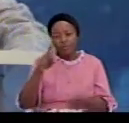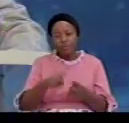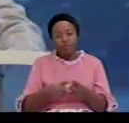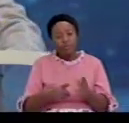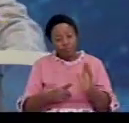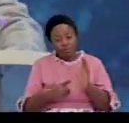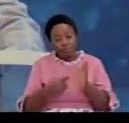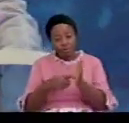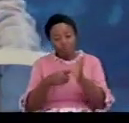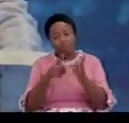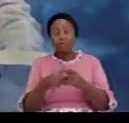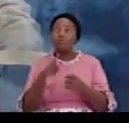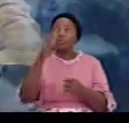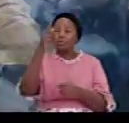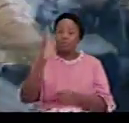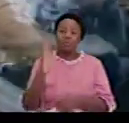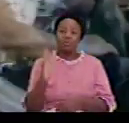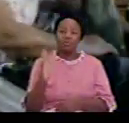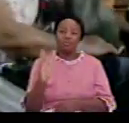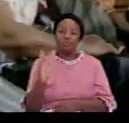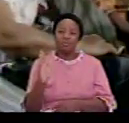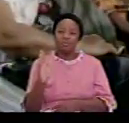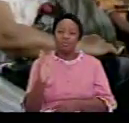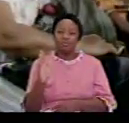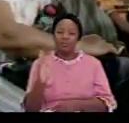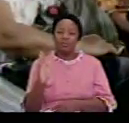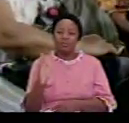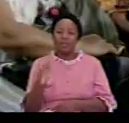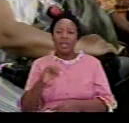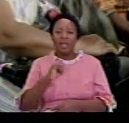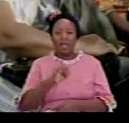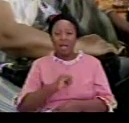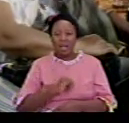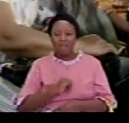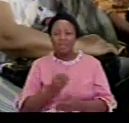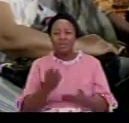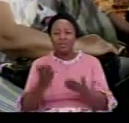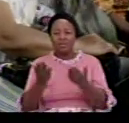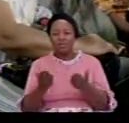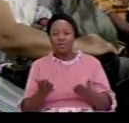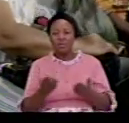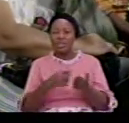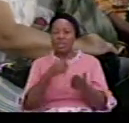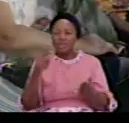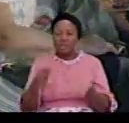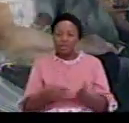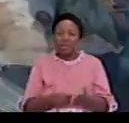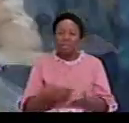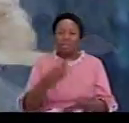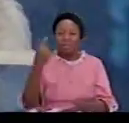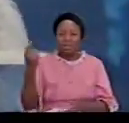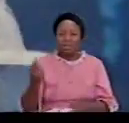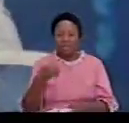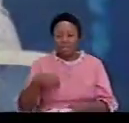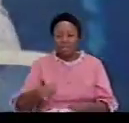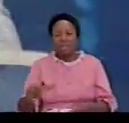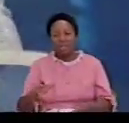to God, I want this eternal life